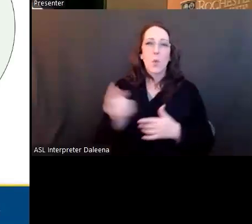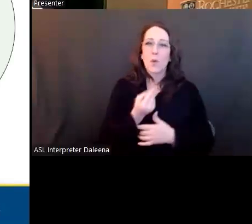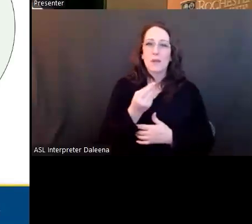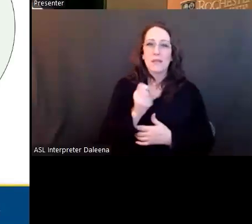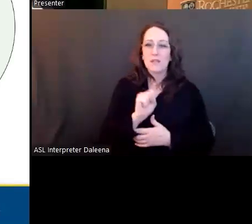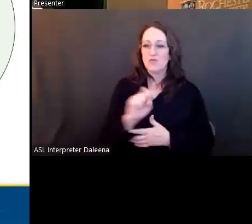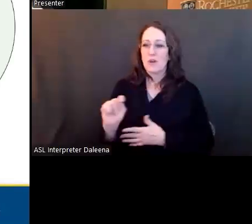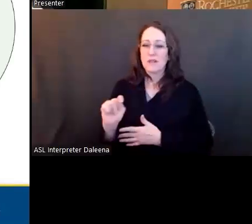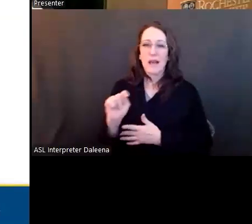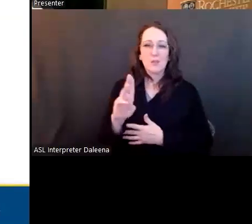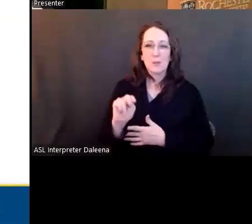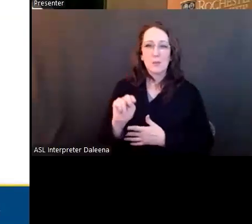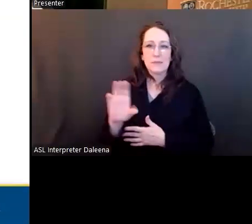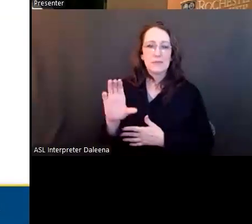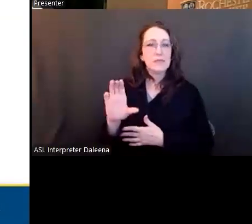network.